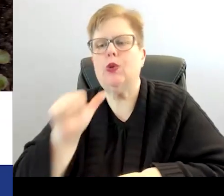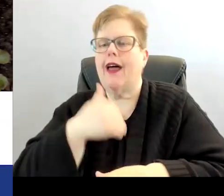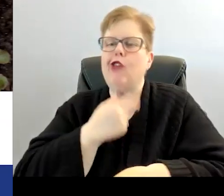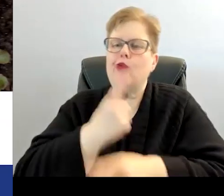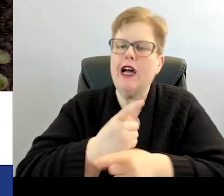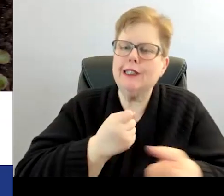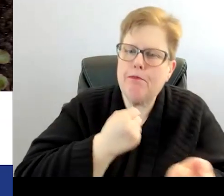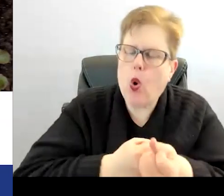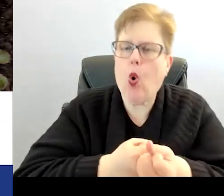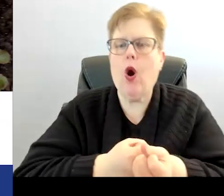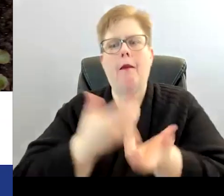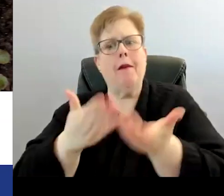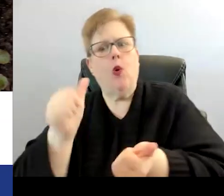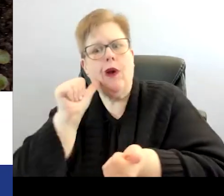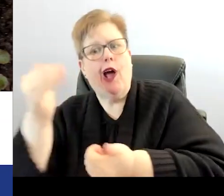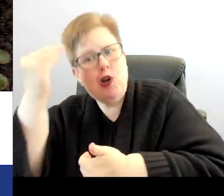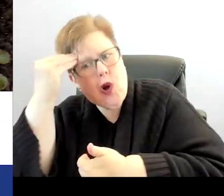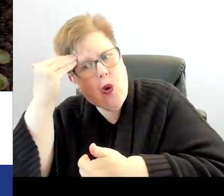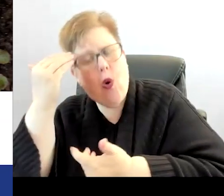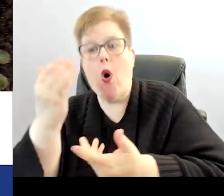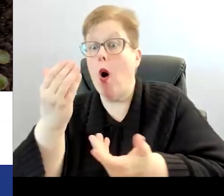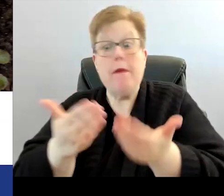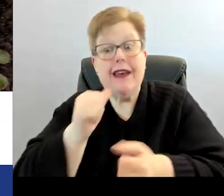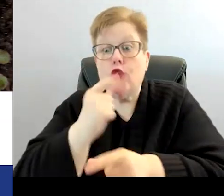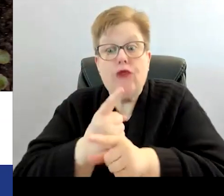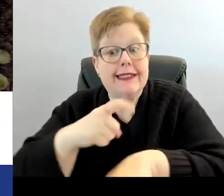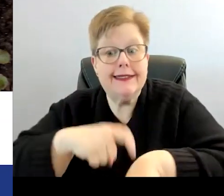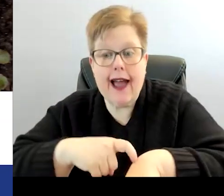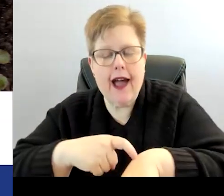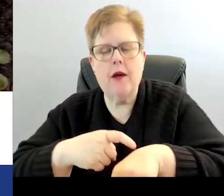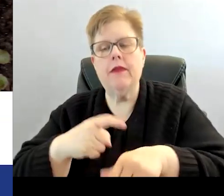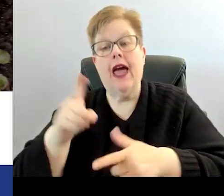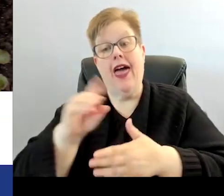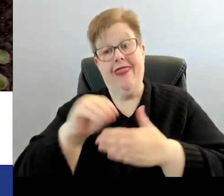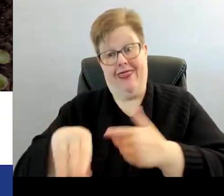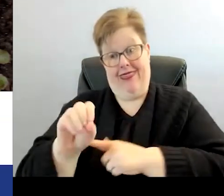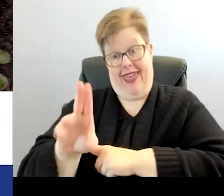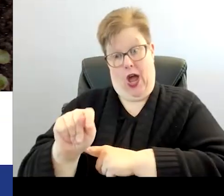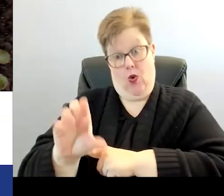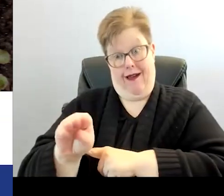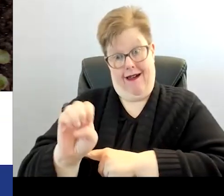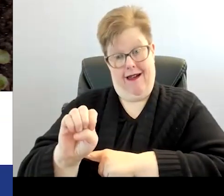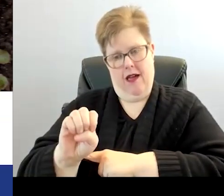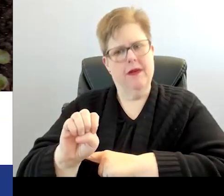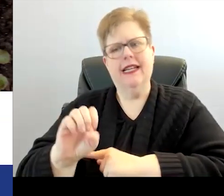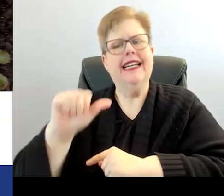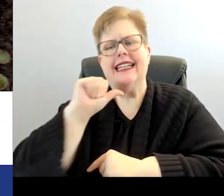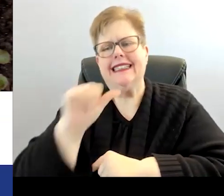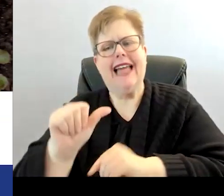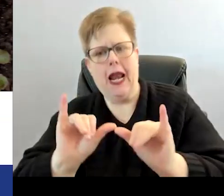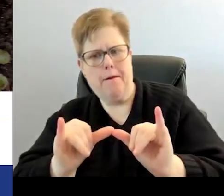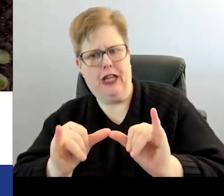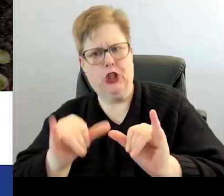the right knowledge. Maybe it wasn't the right time. It's not, the outcome is not a metric of